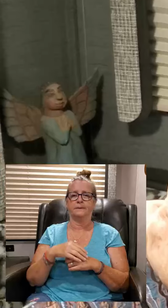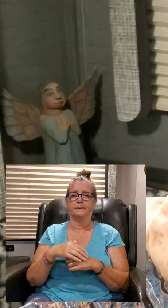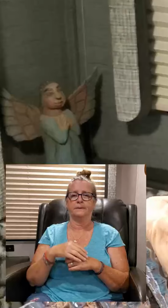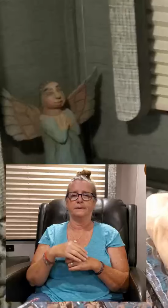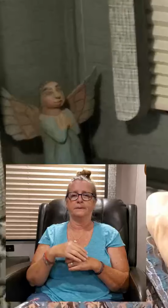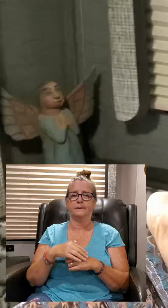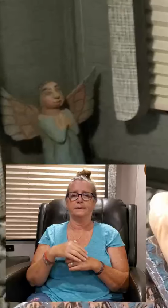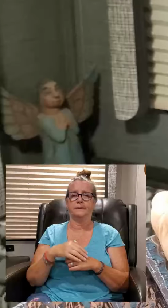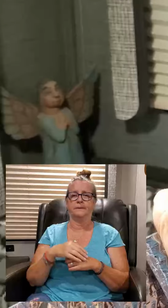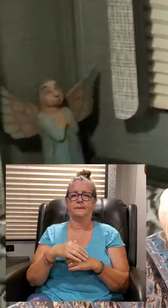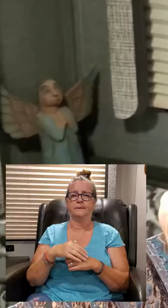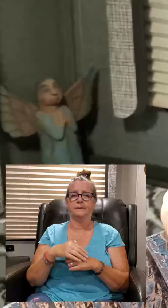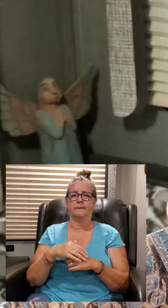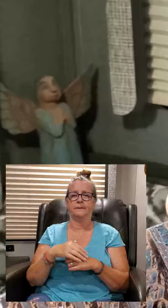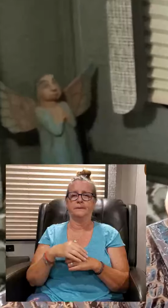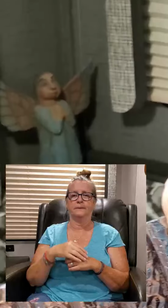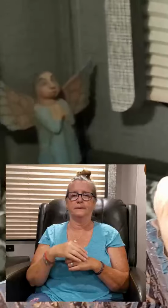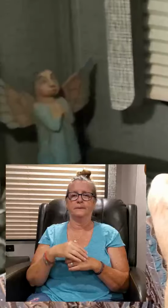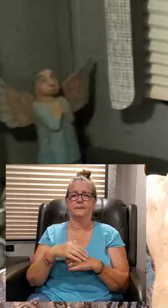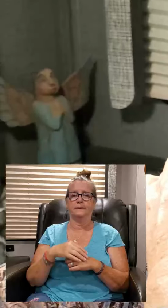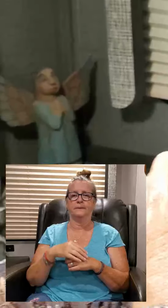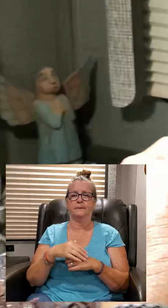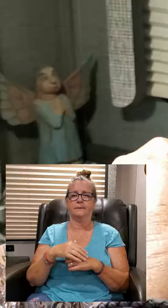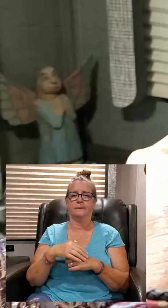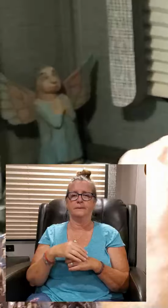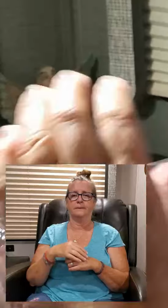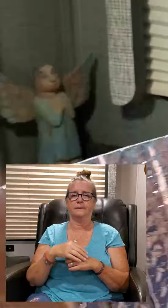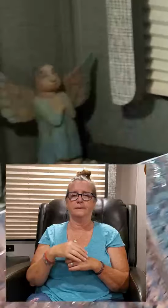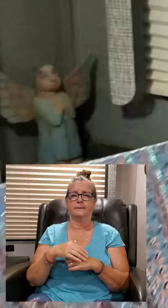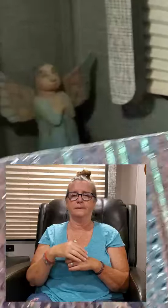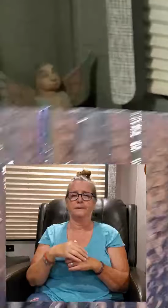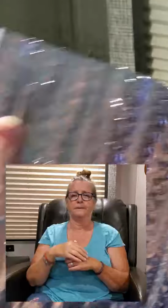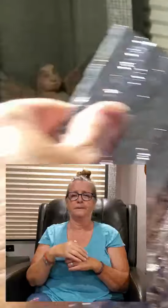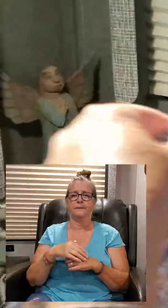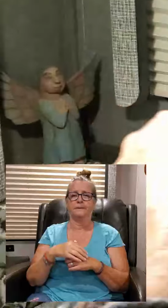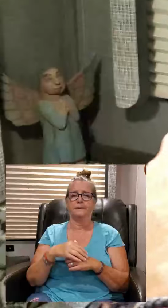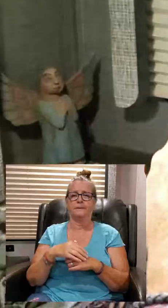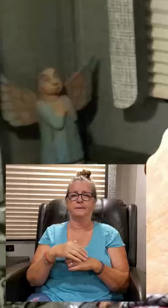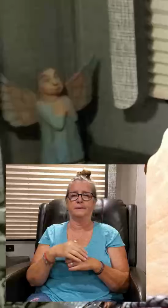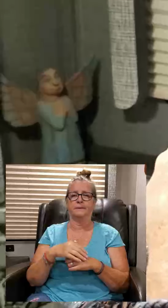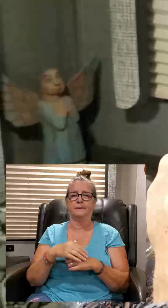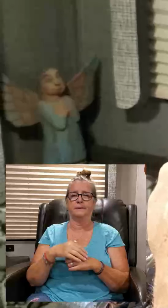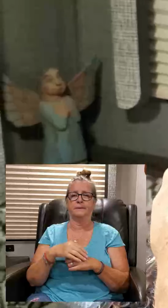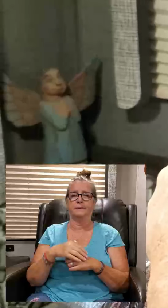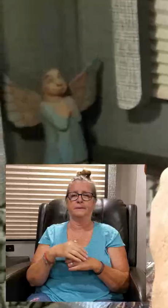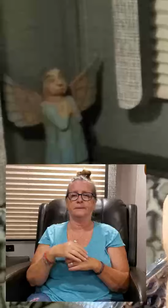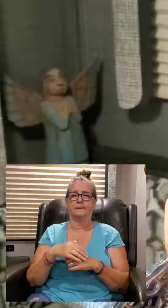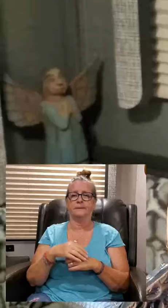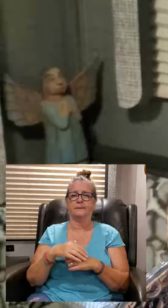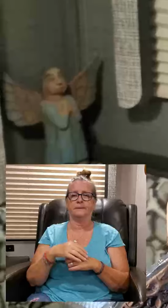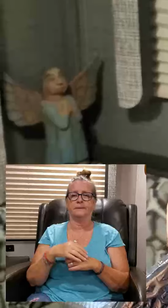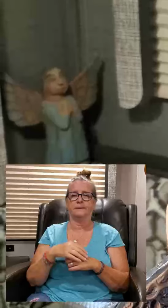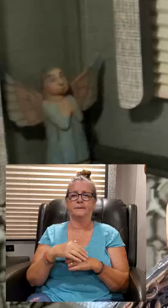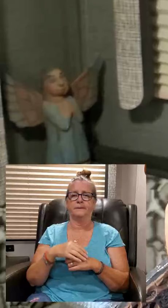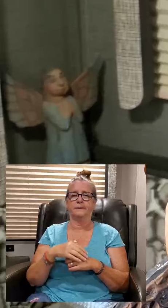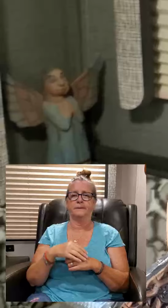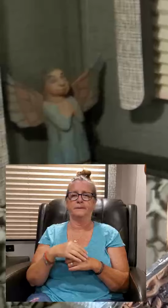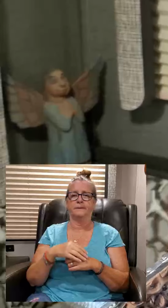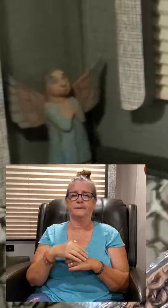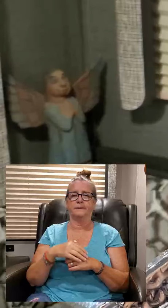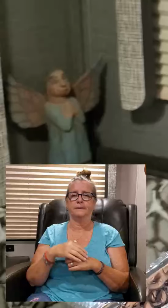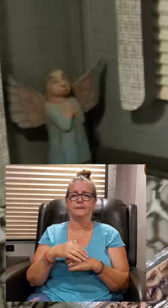radiuses, eyeballing it. Now, if you can't do it, you can figure out what the radiuses are in the window. I don't know what they